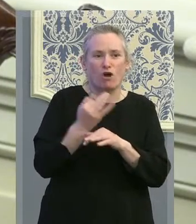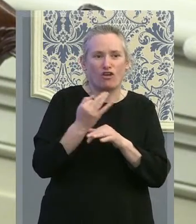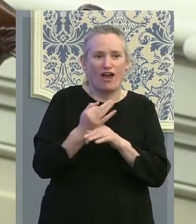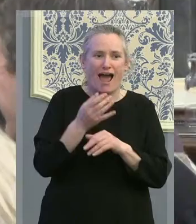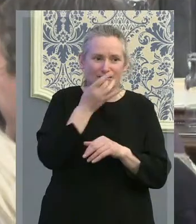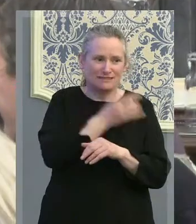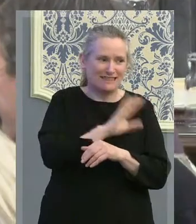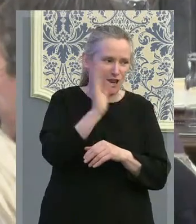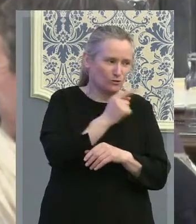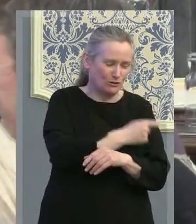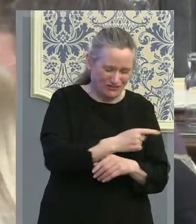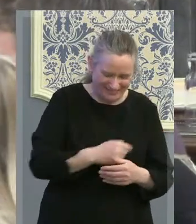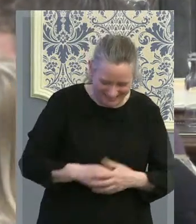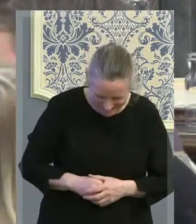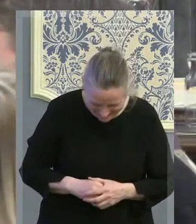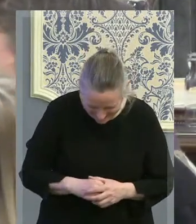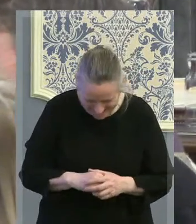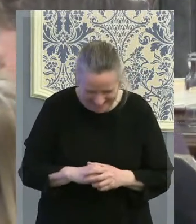she said...